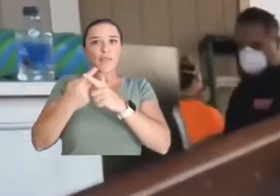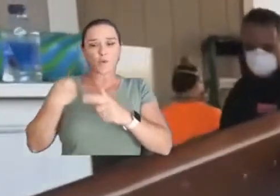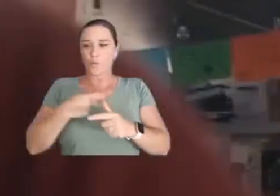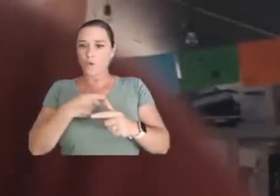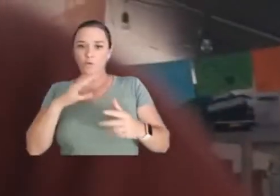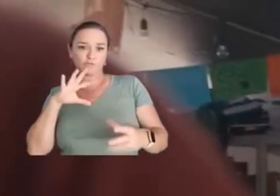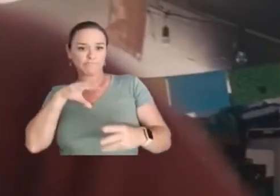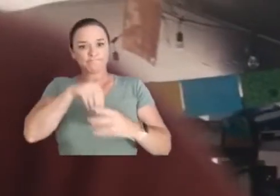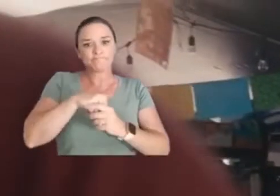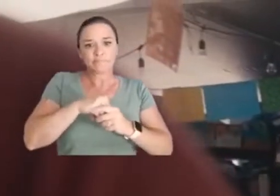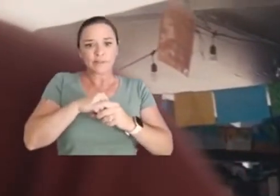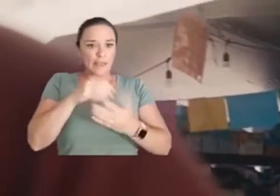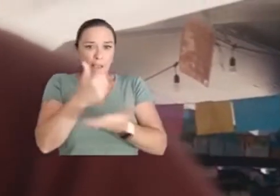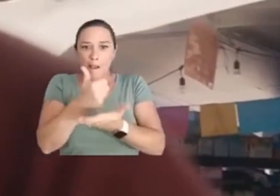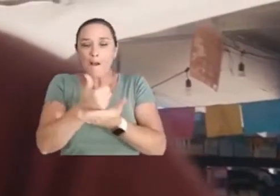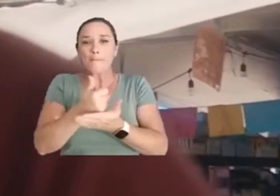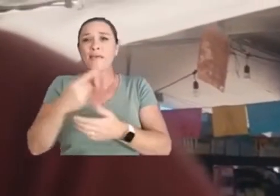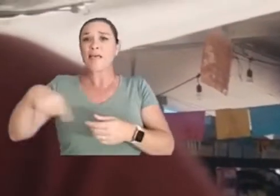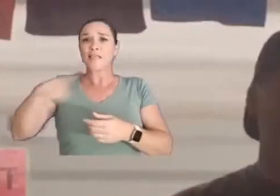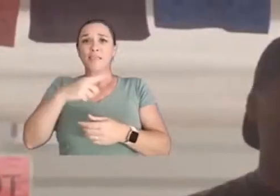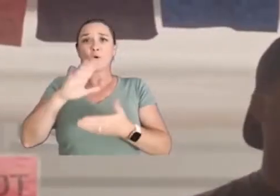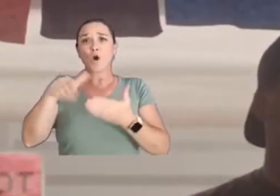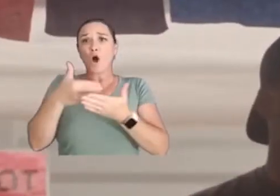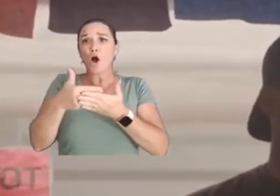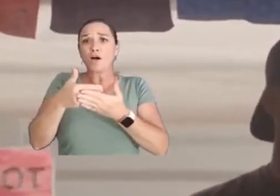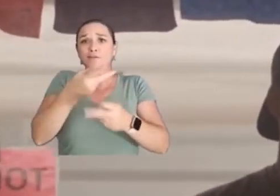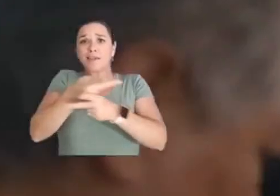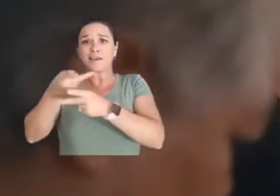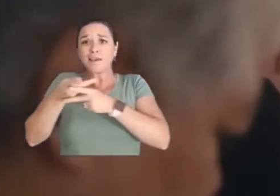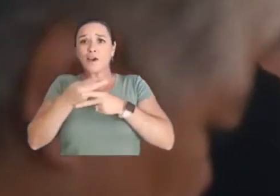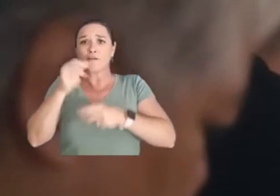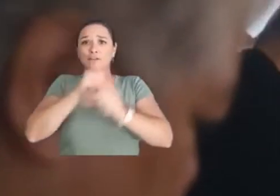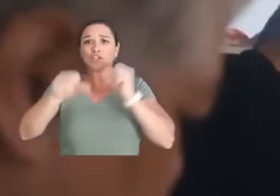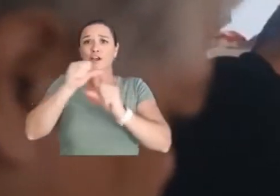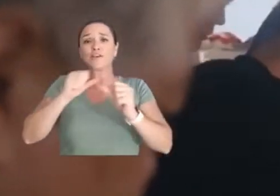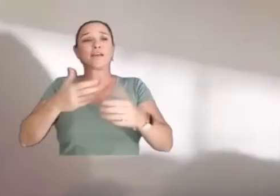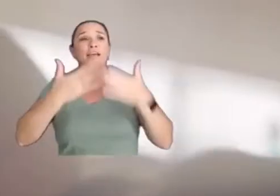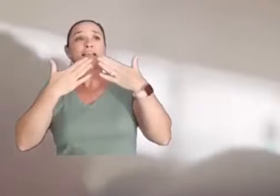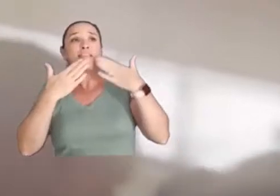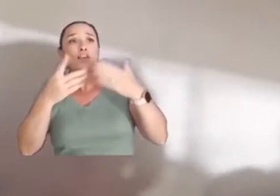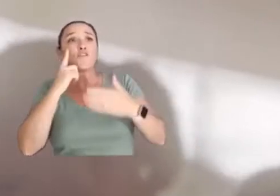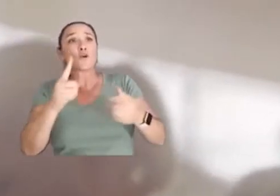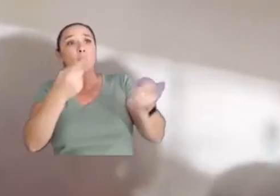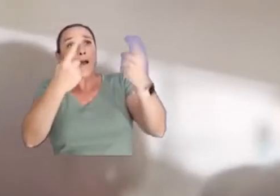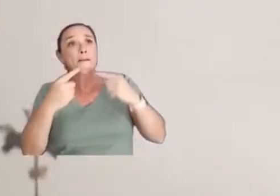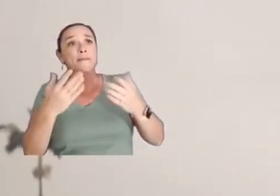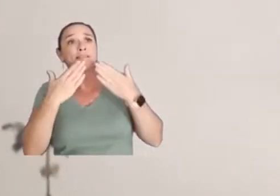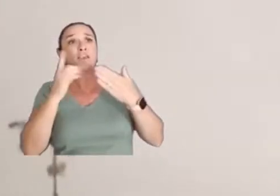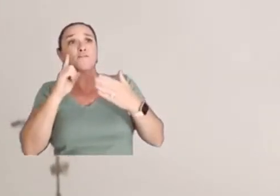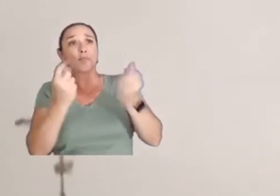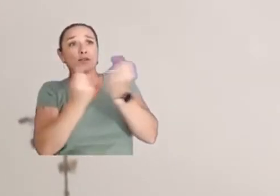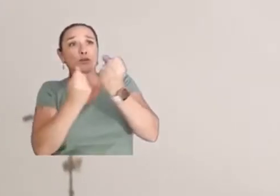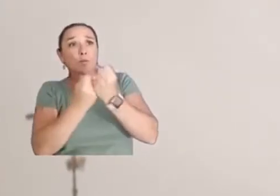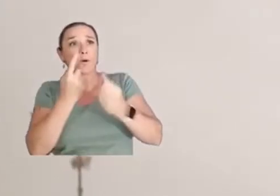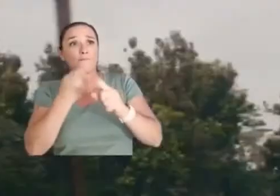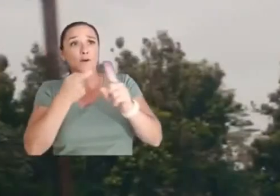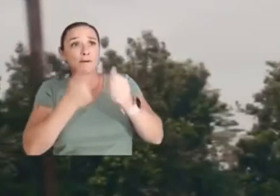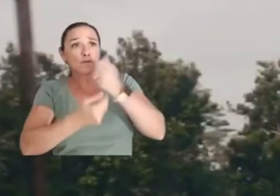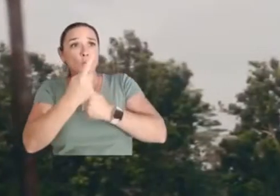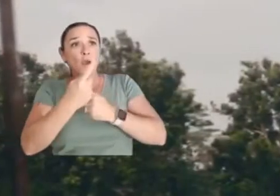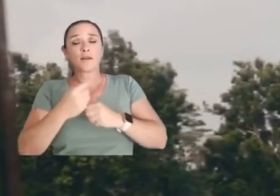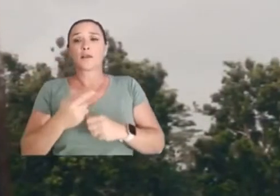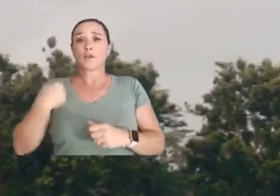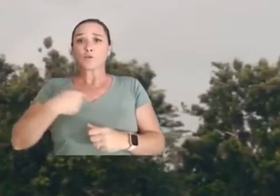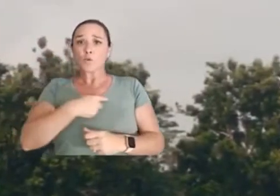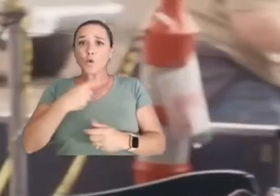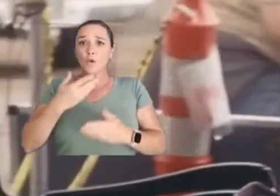So it was huge. They were watching out for each other. Hello everybody, thank you for coming. Thank you for the support from everybody. As we go through this,